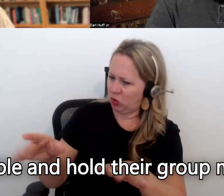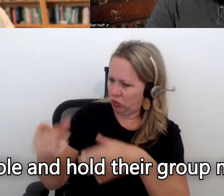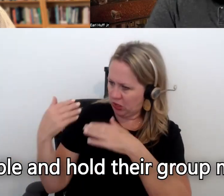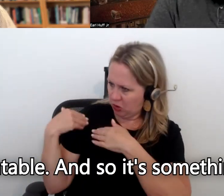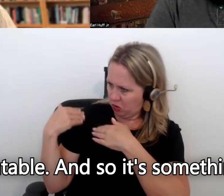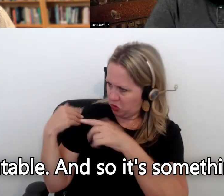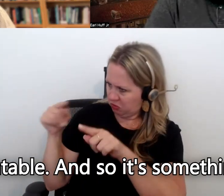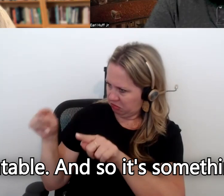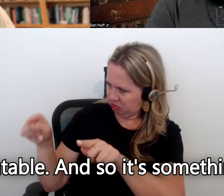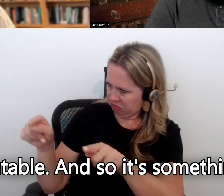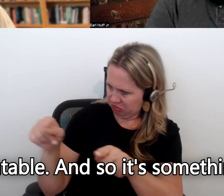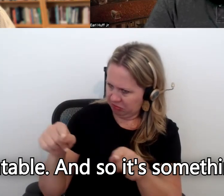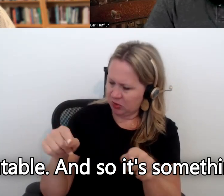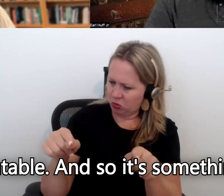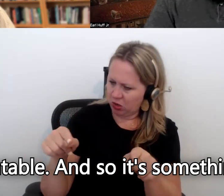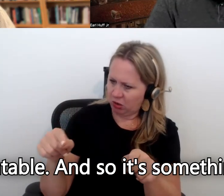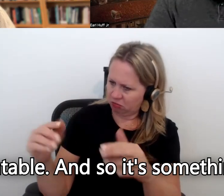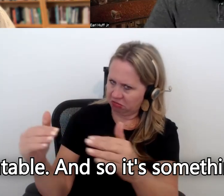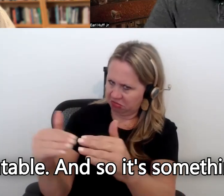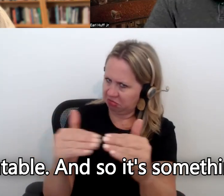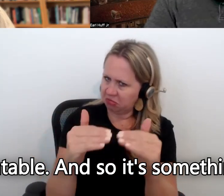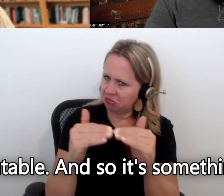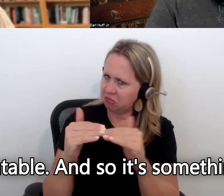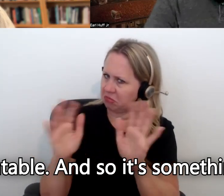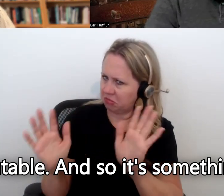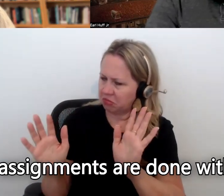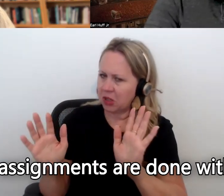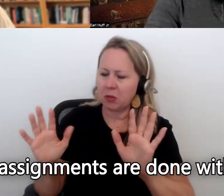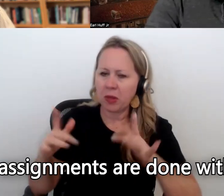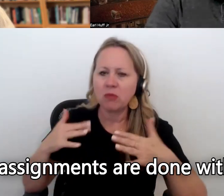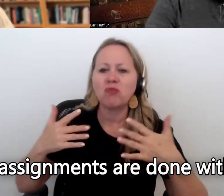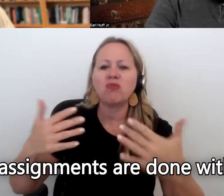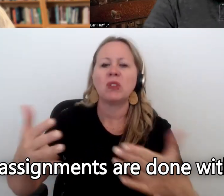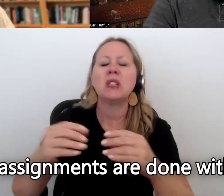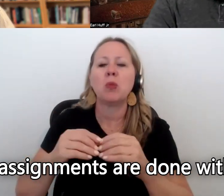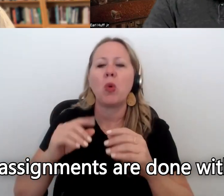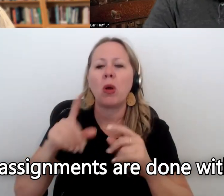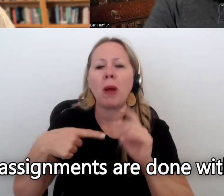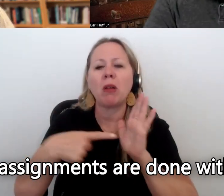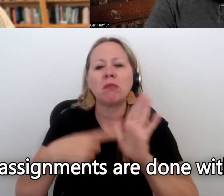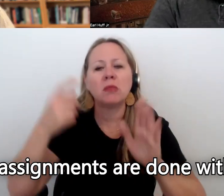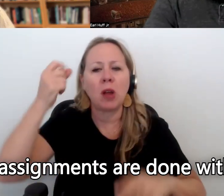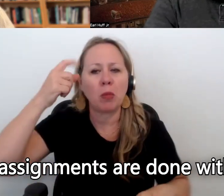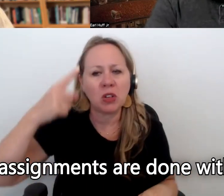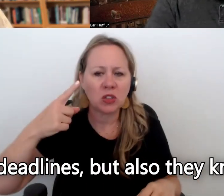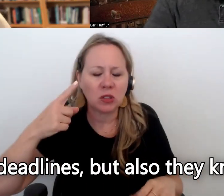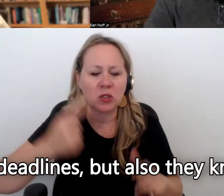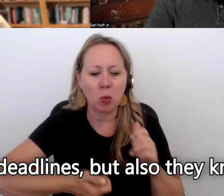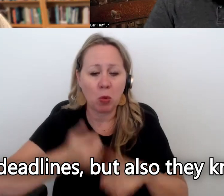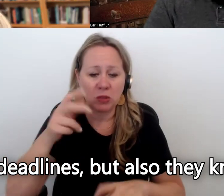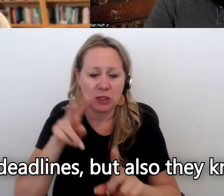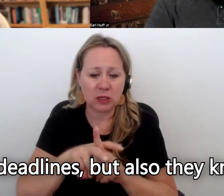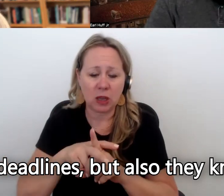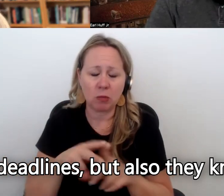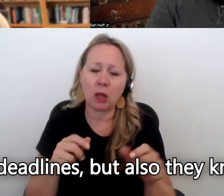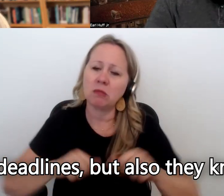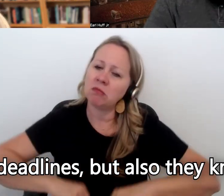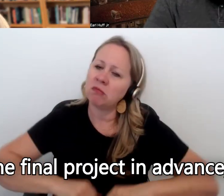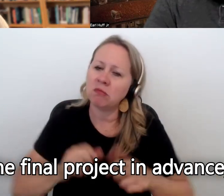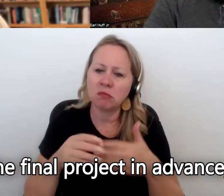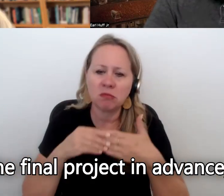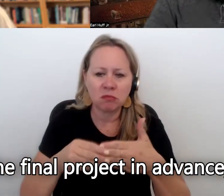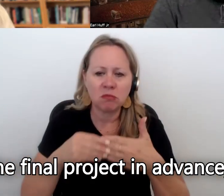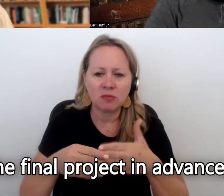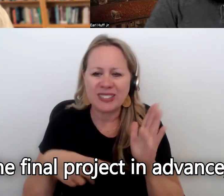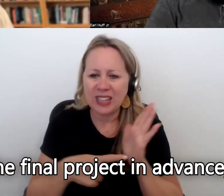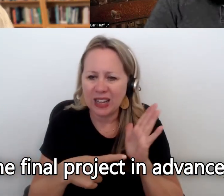their group mates accountable. And so it's something that most of the assignments are done with very flexible deadlines, but also they know